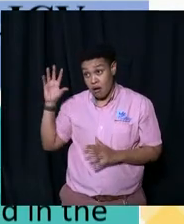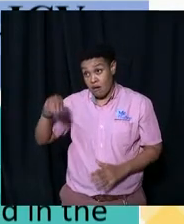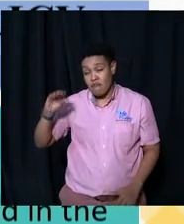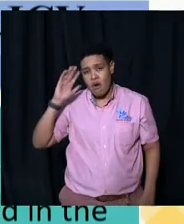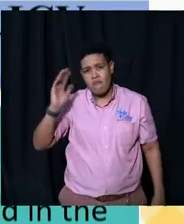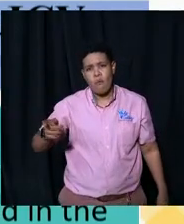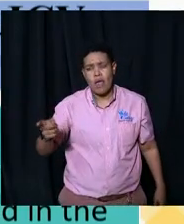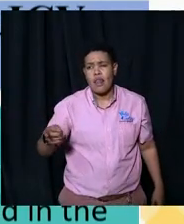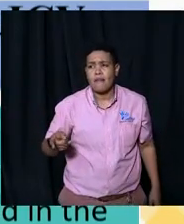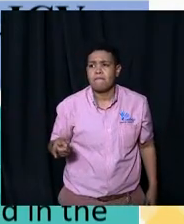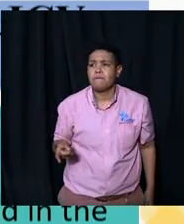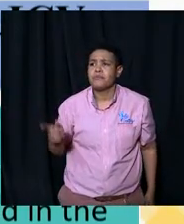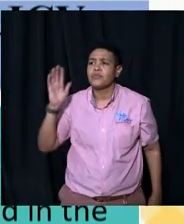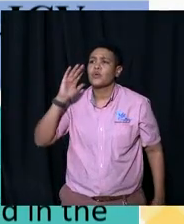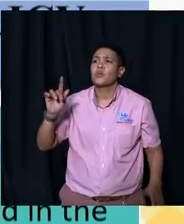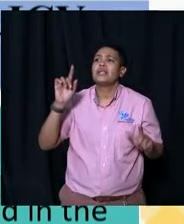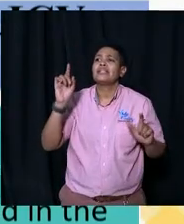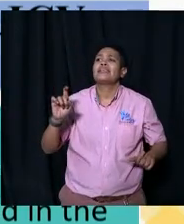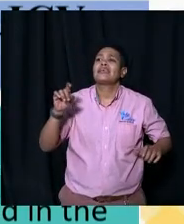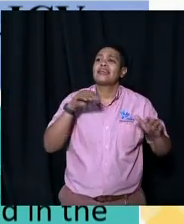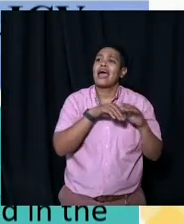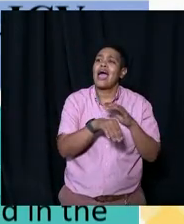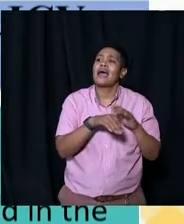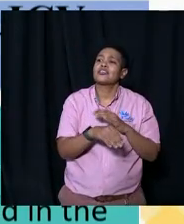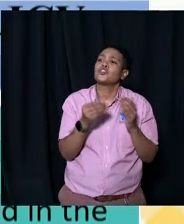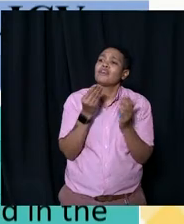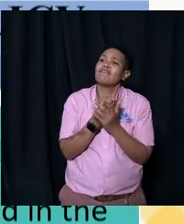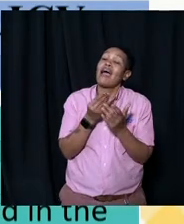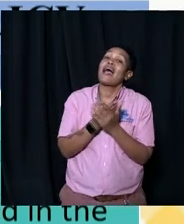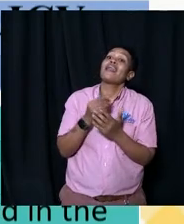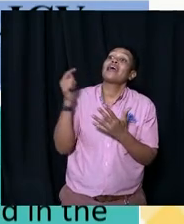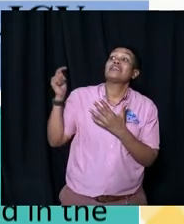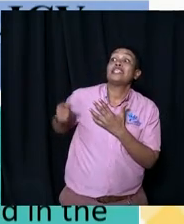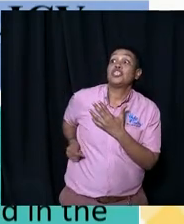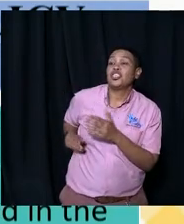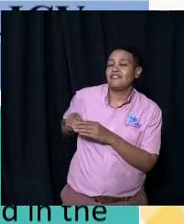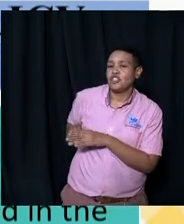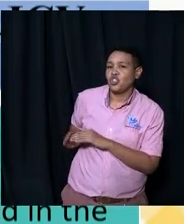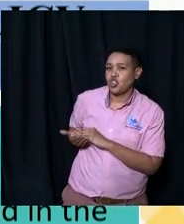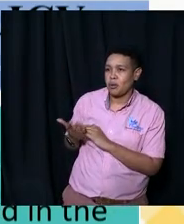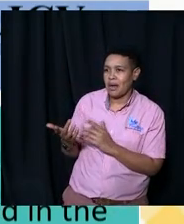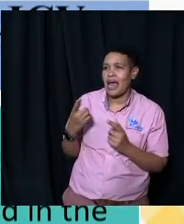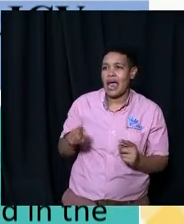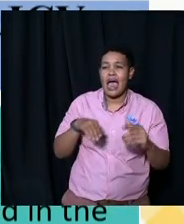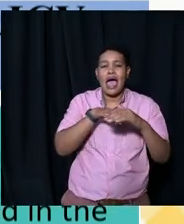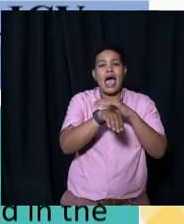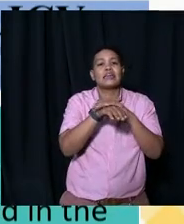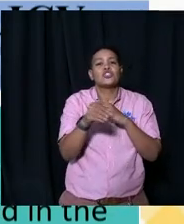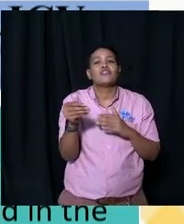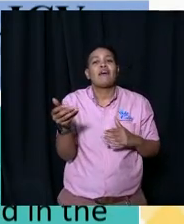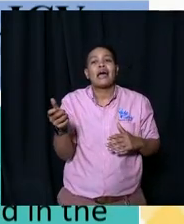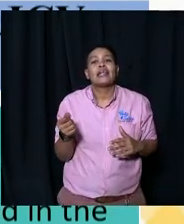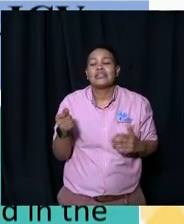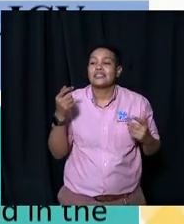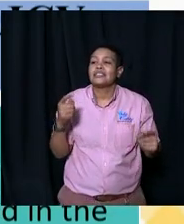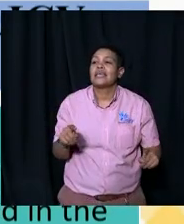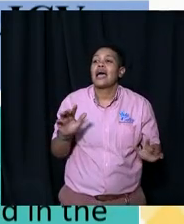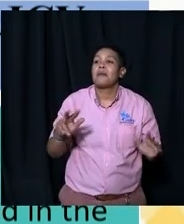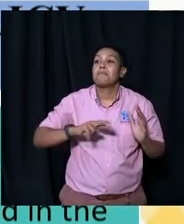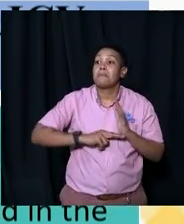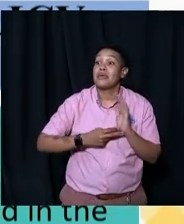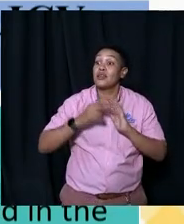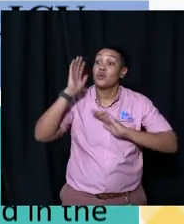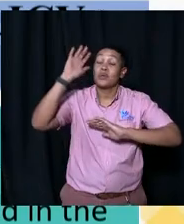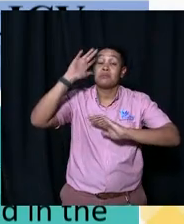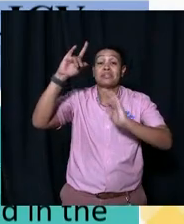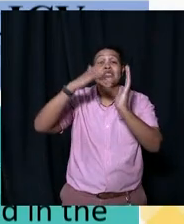would test access to finance initiatives in Jamaica. Access to finance, of course, therefore, will